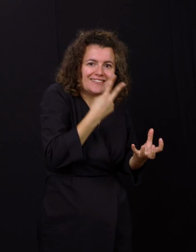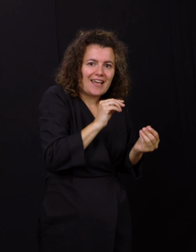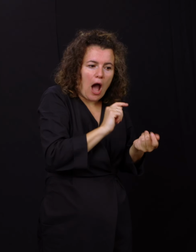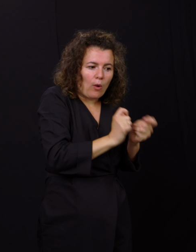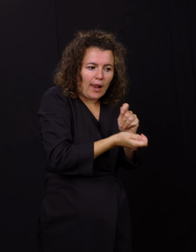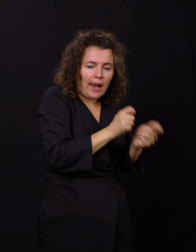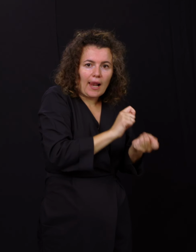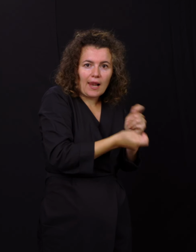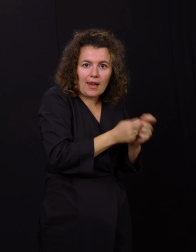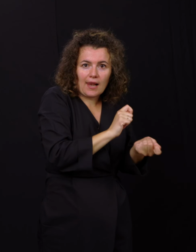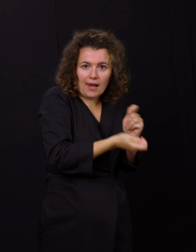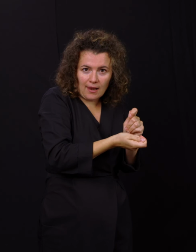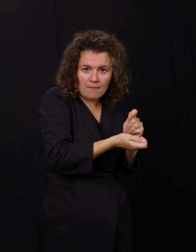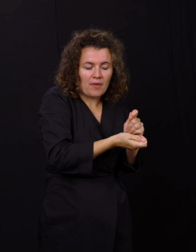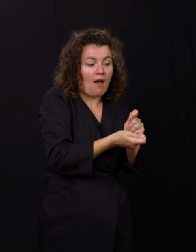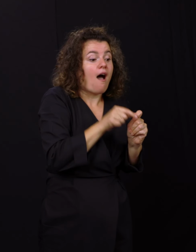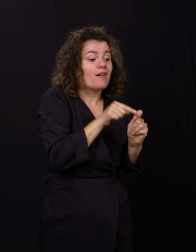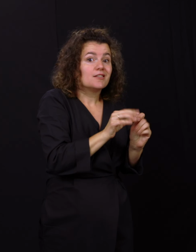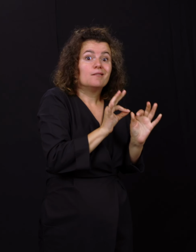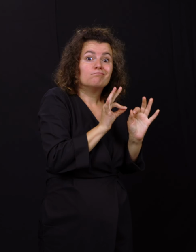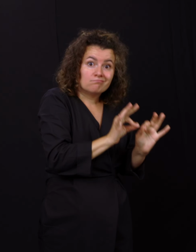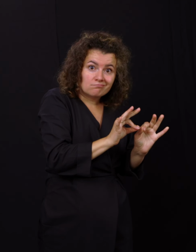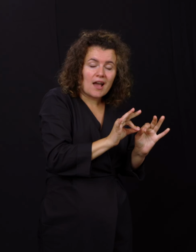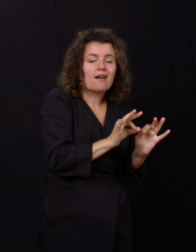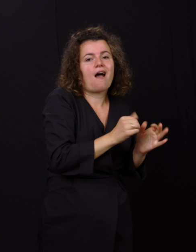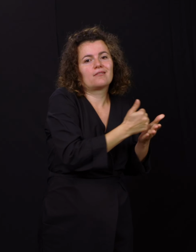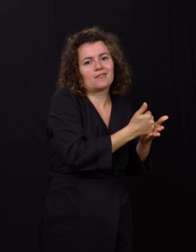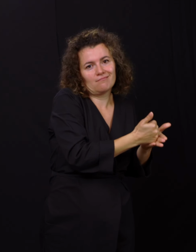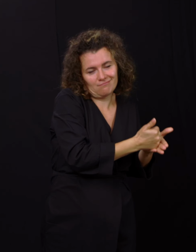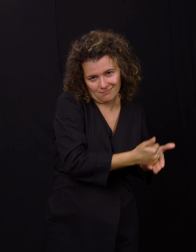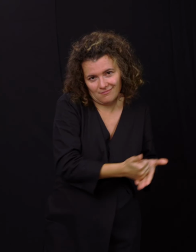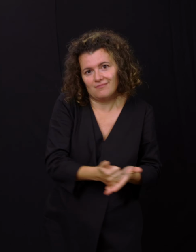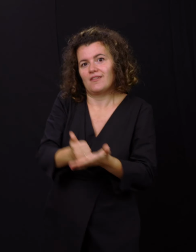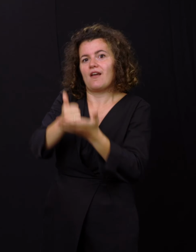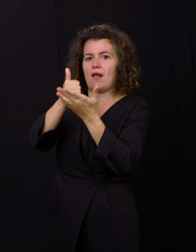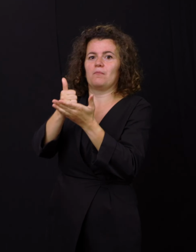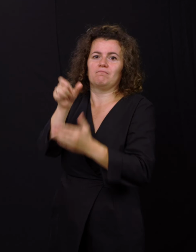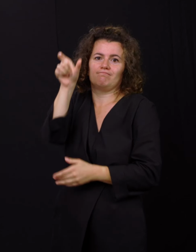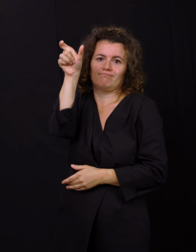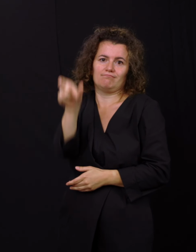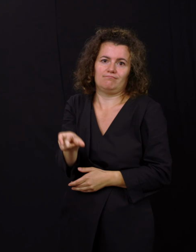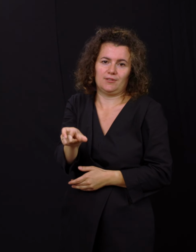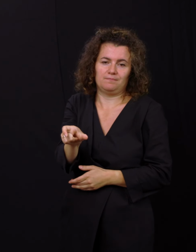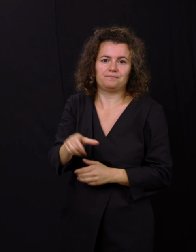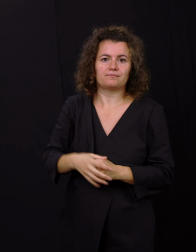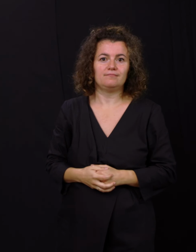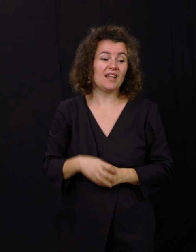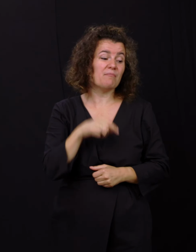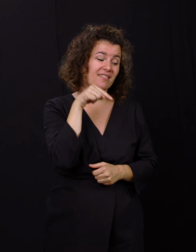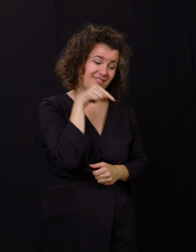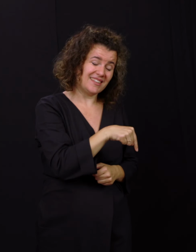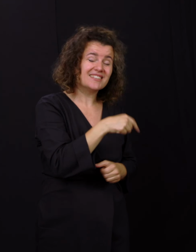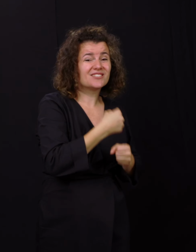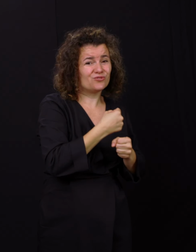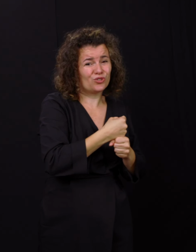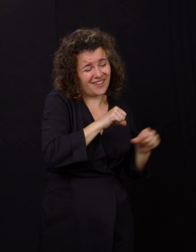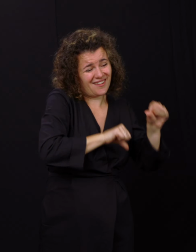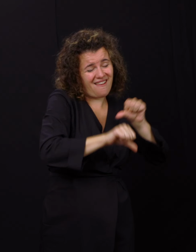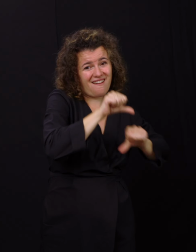these patient-derived cell line can be used to test the therapies. So this is the work that you do in a lab. And then after